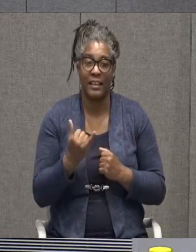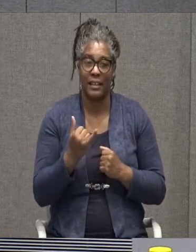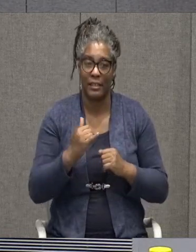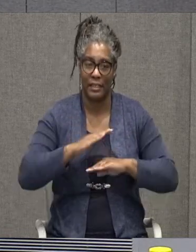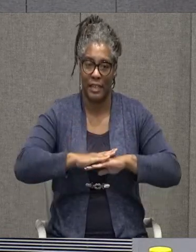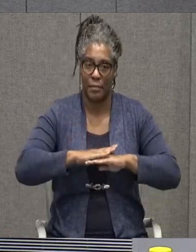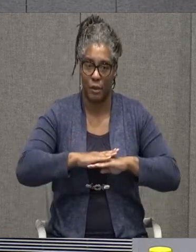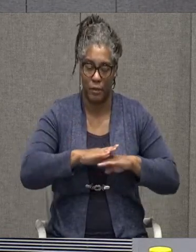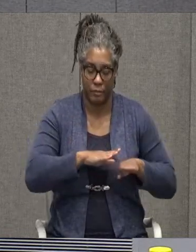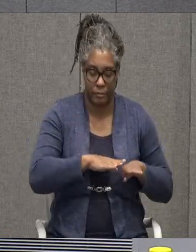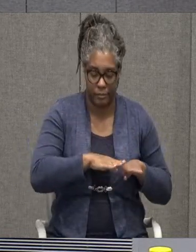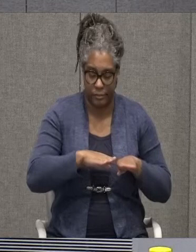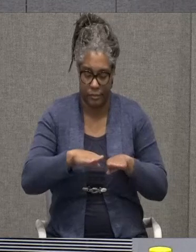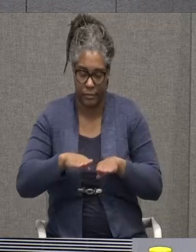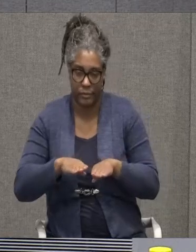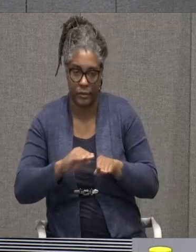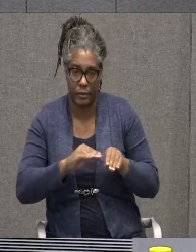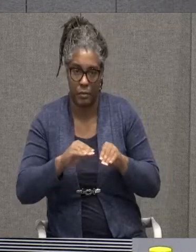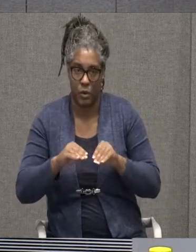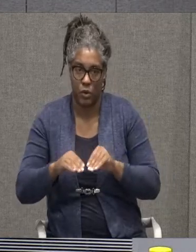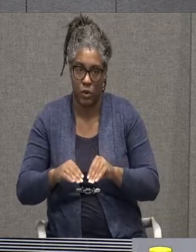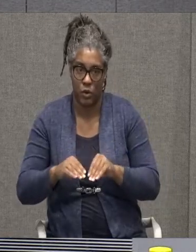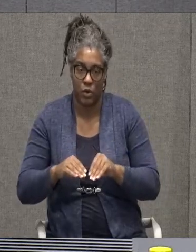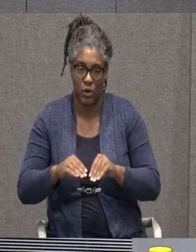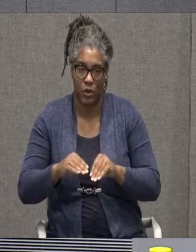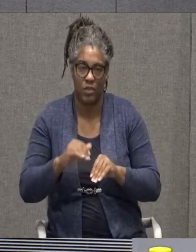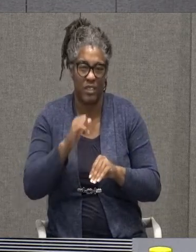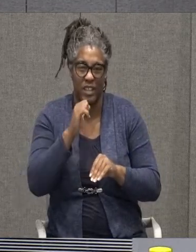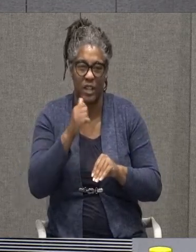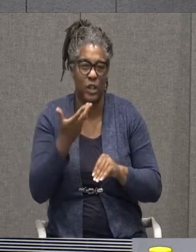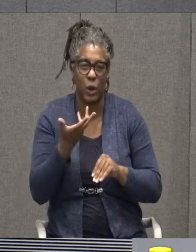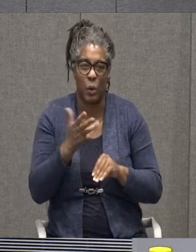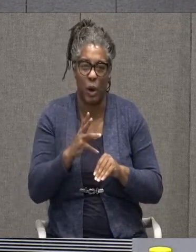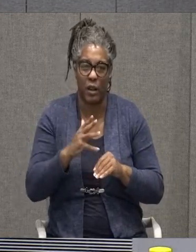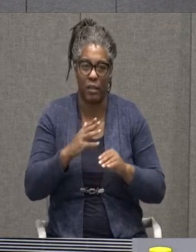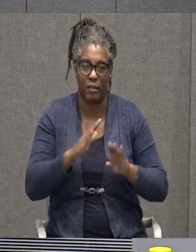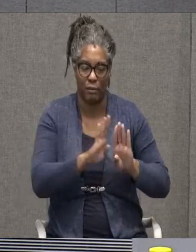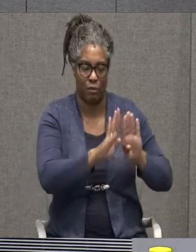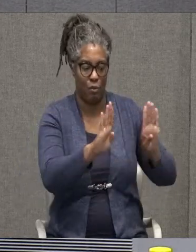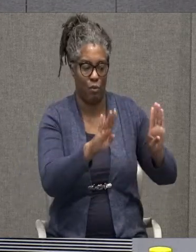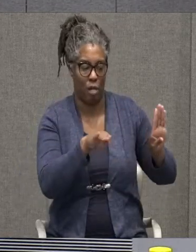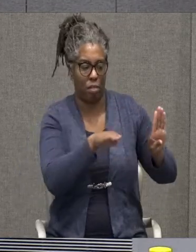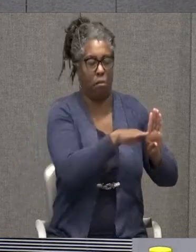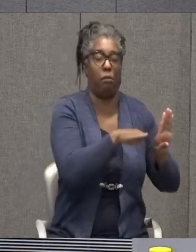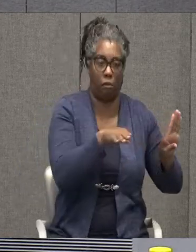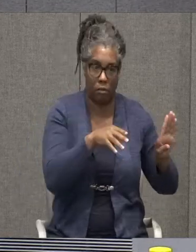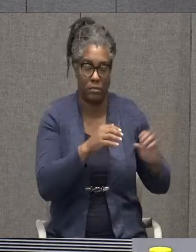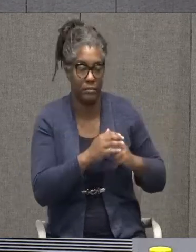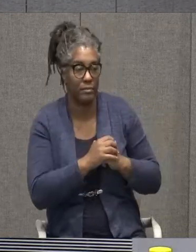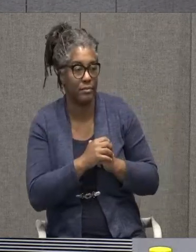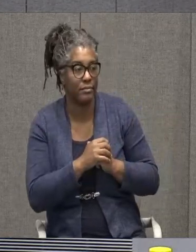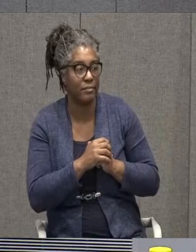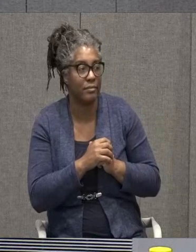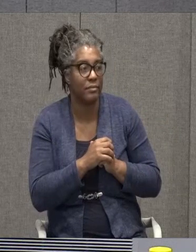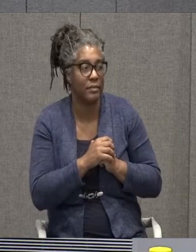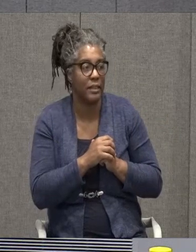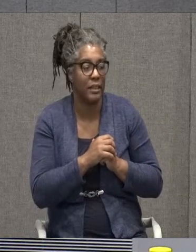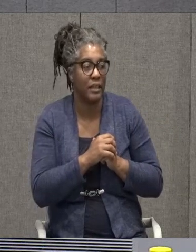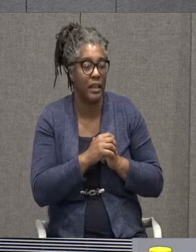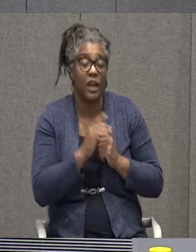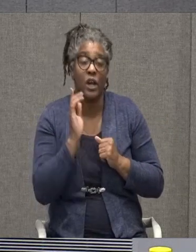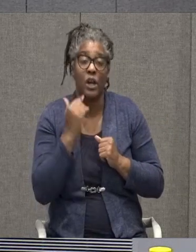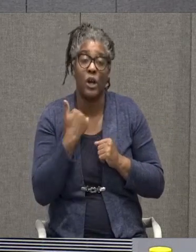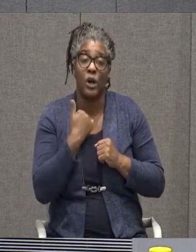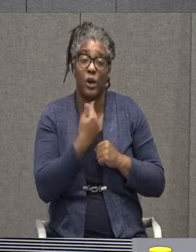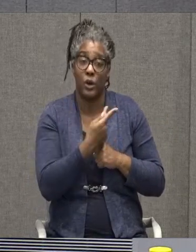some space, so that way we don't bump into the wall back here, all right? And we're gonna go ahead and we're